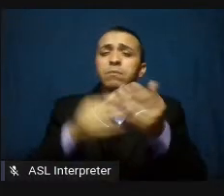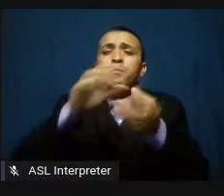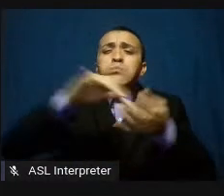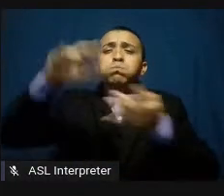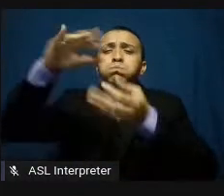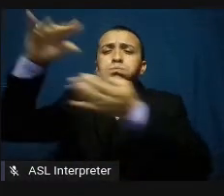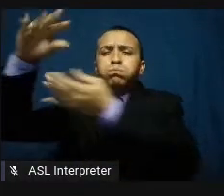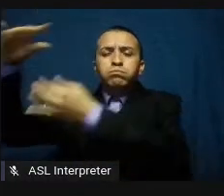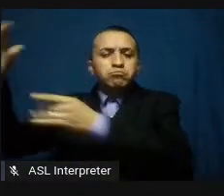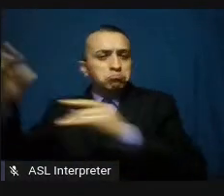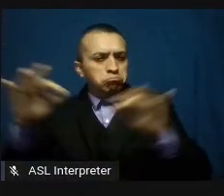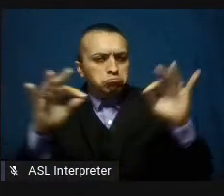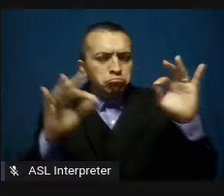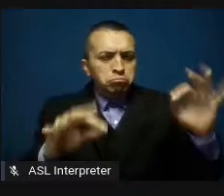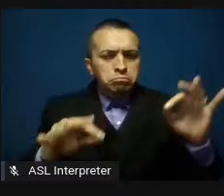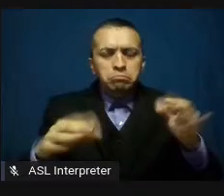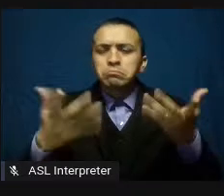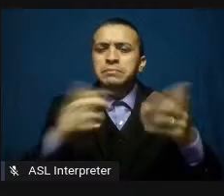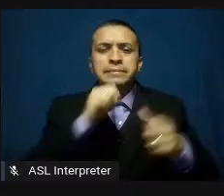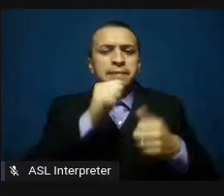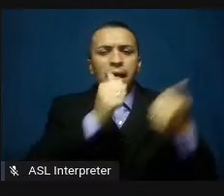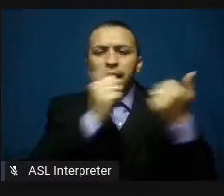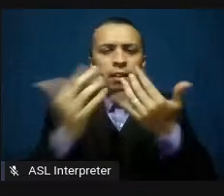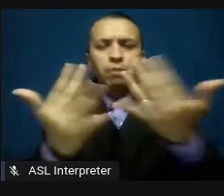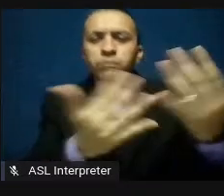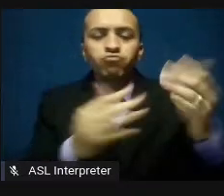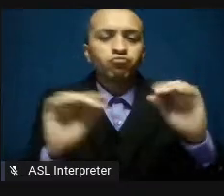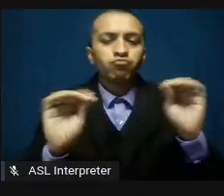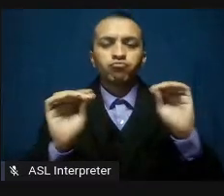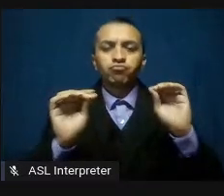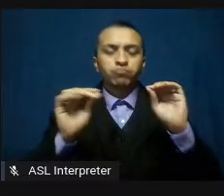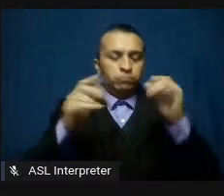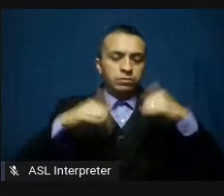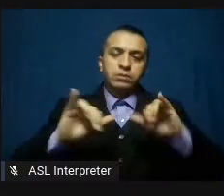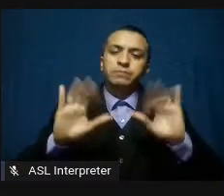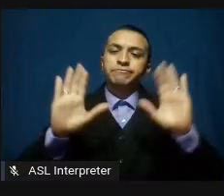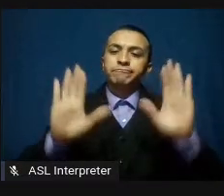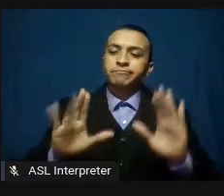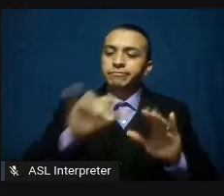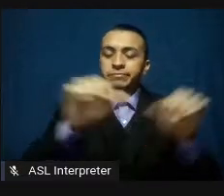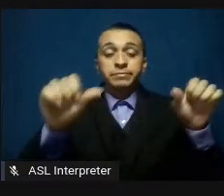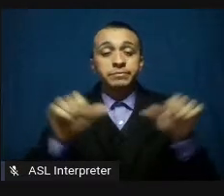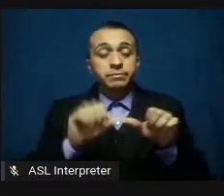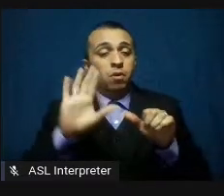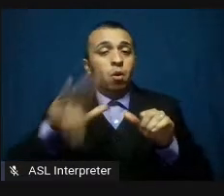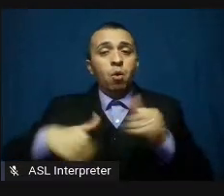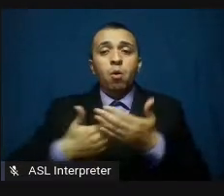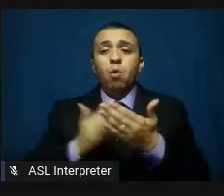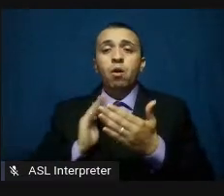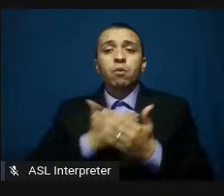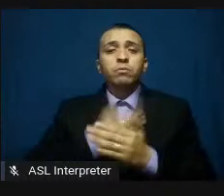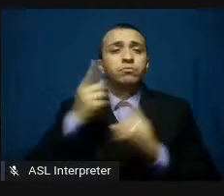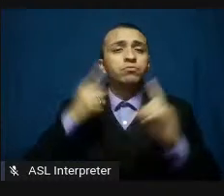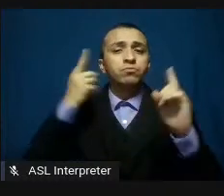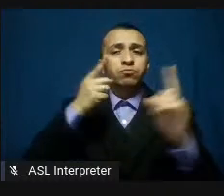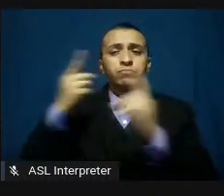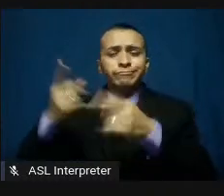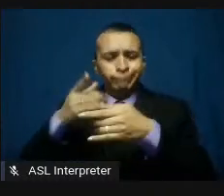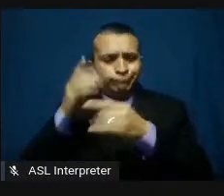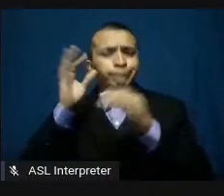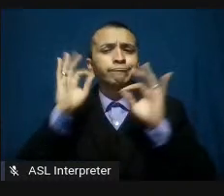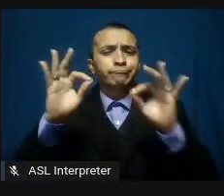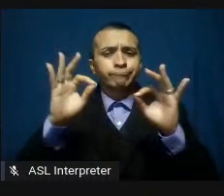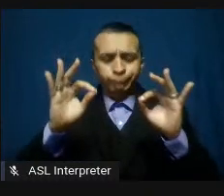in there, just creeping along, doing really great in that area, but all within the objectives. No, not coming out of there. Coming back up